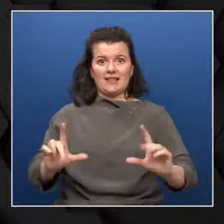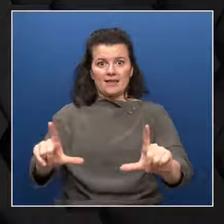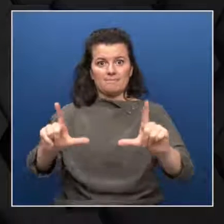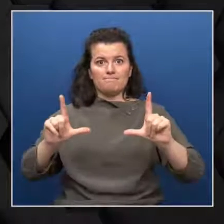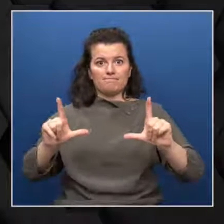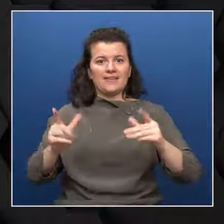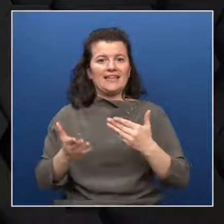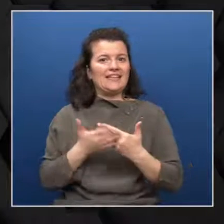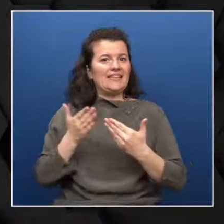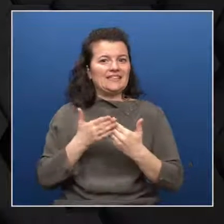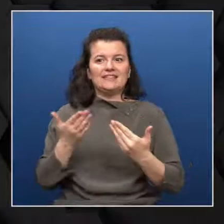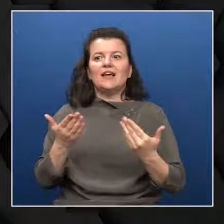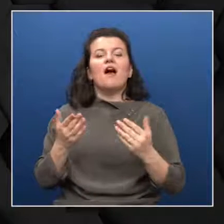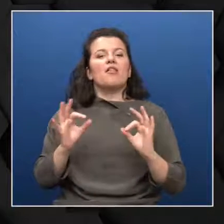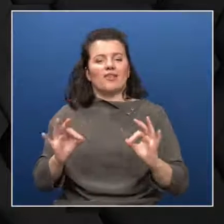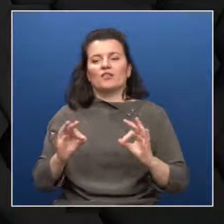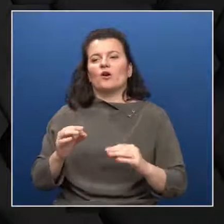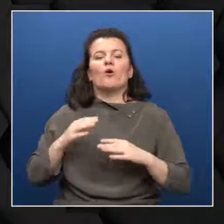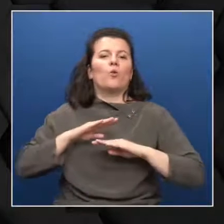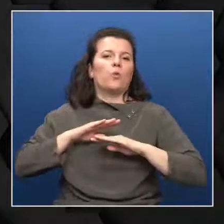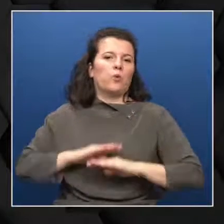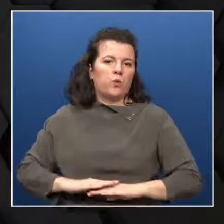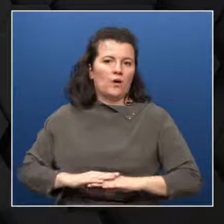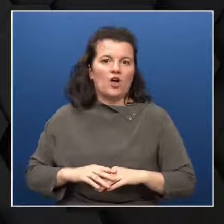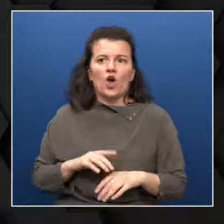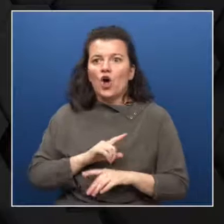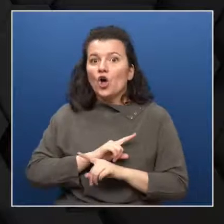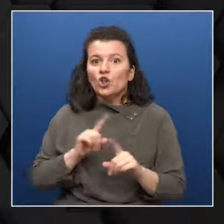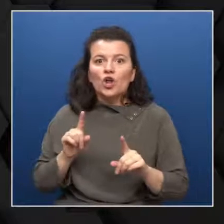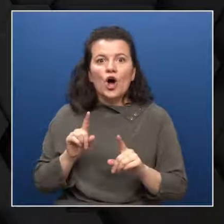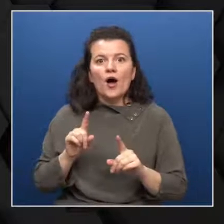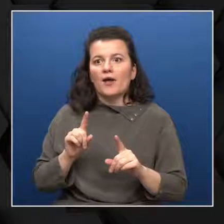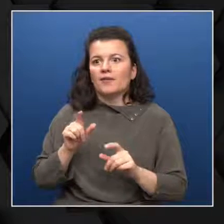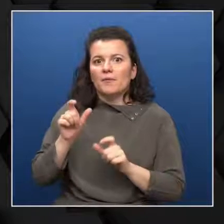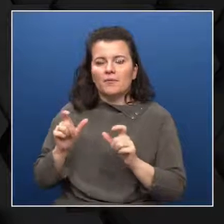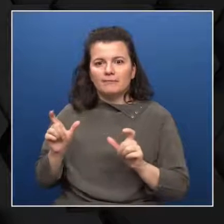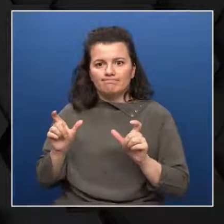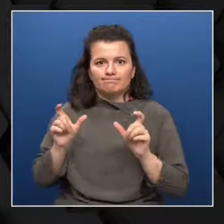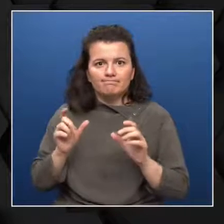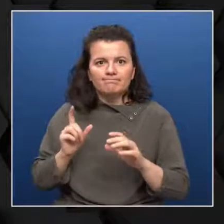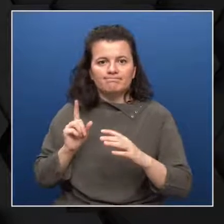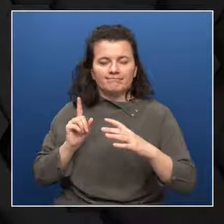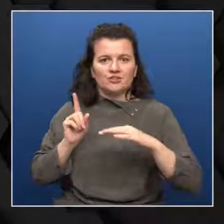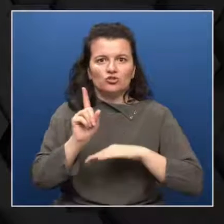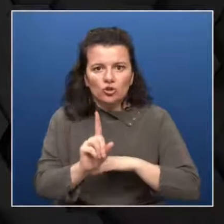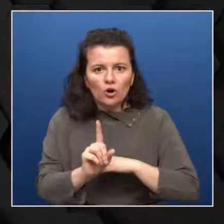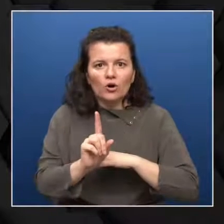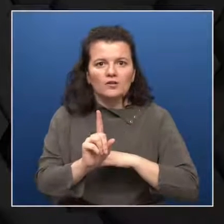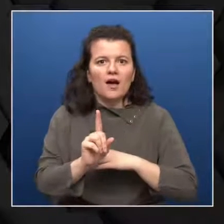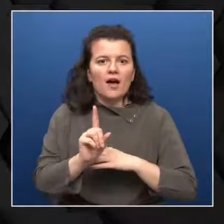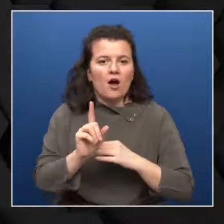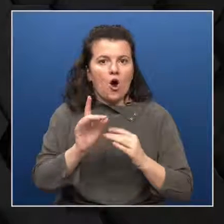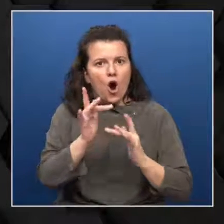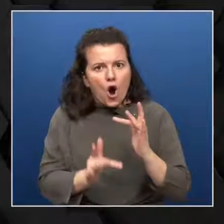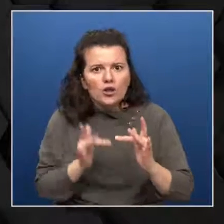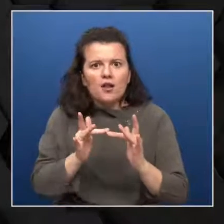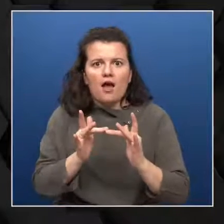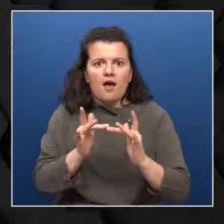things. It shouldn't be hard for people to join the meeting, because you can imagine with all this online